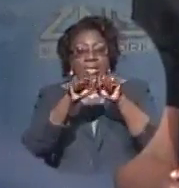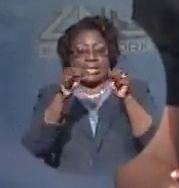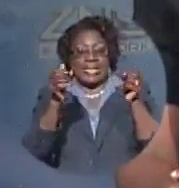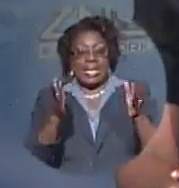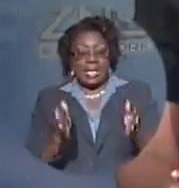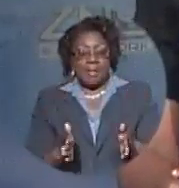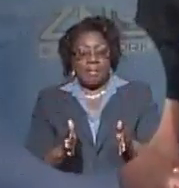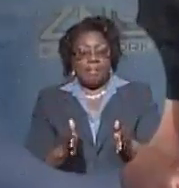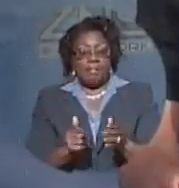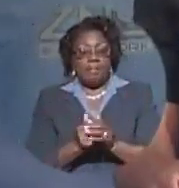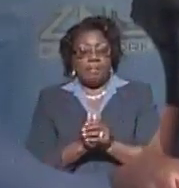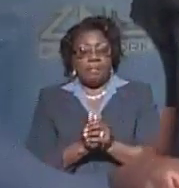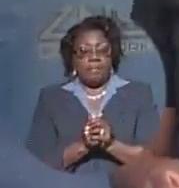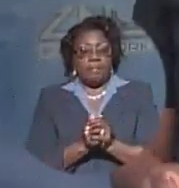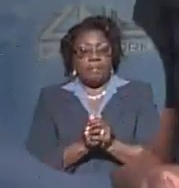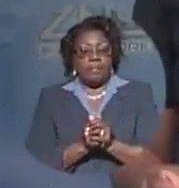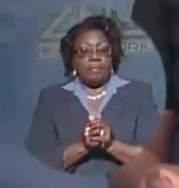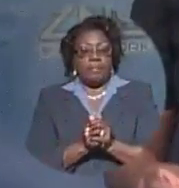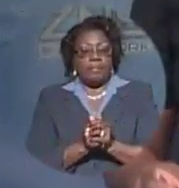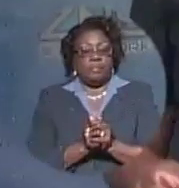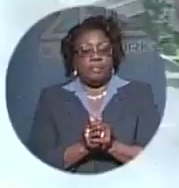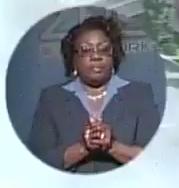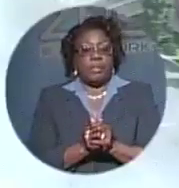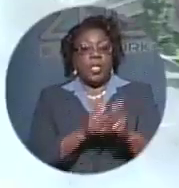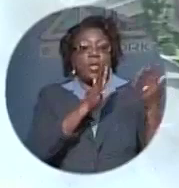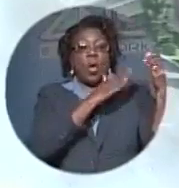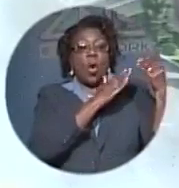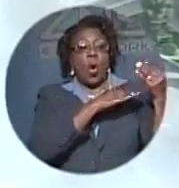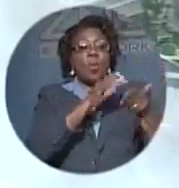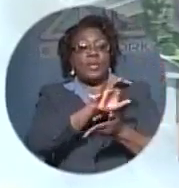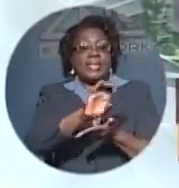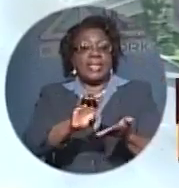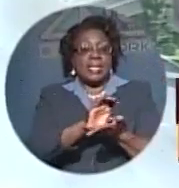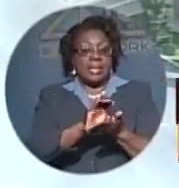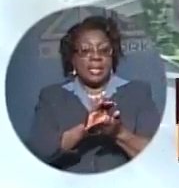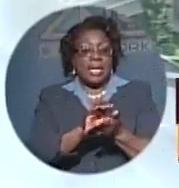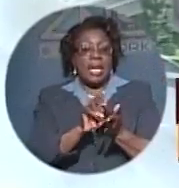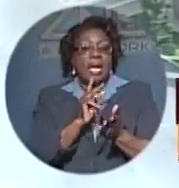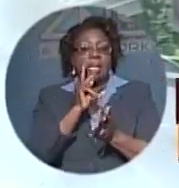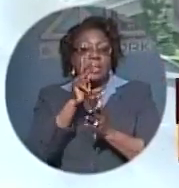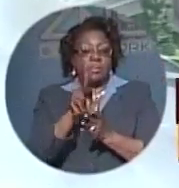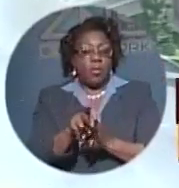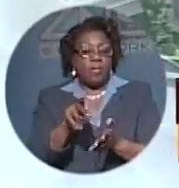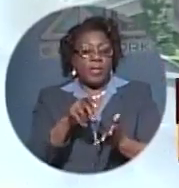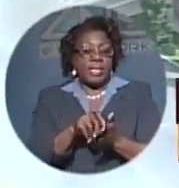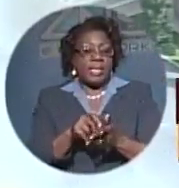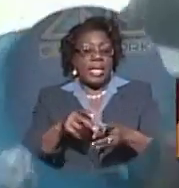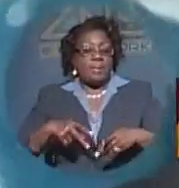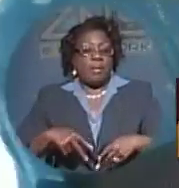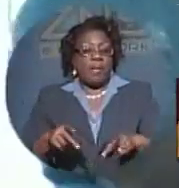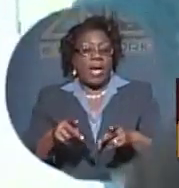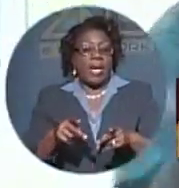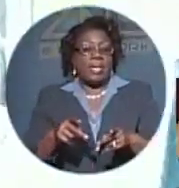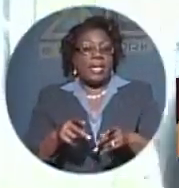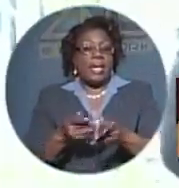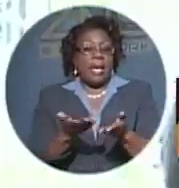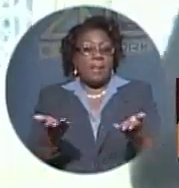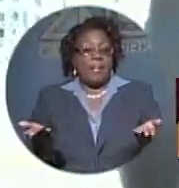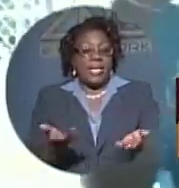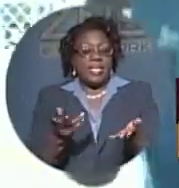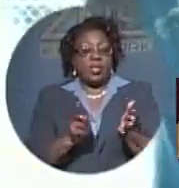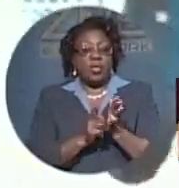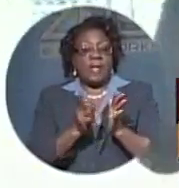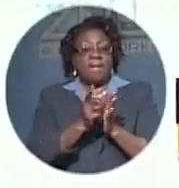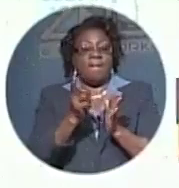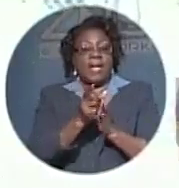organization. Here's Cyan Thompson. The Hope Center has proven that they provide a platform to develop the country's youth.